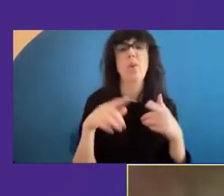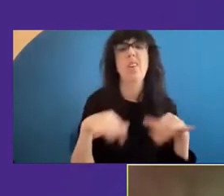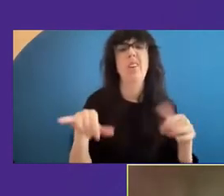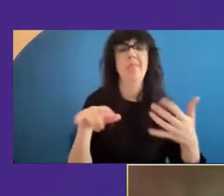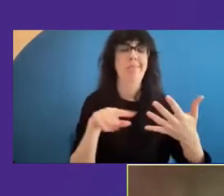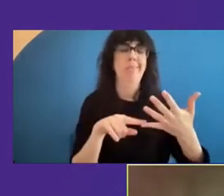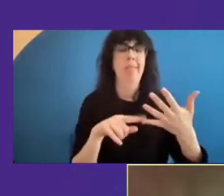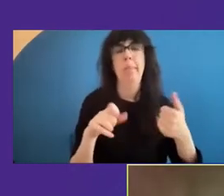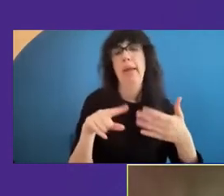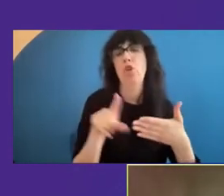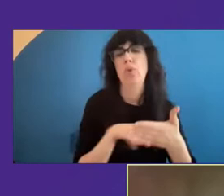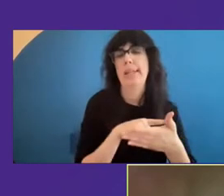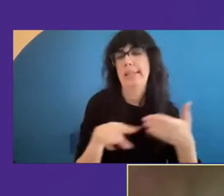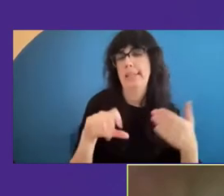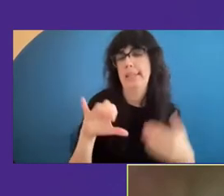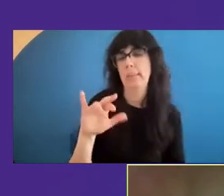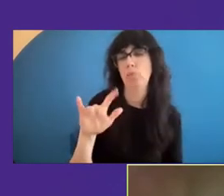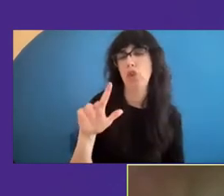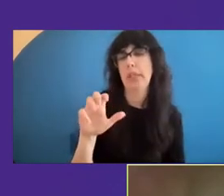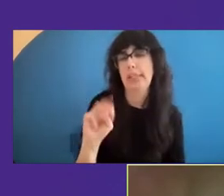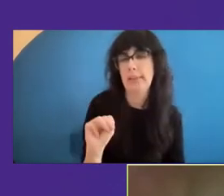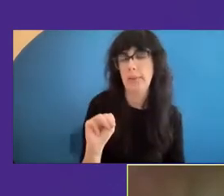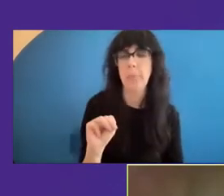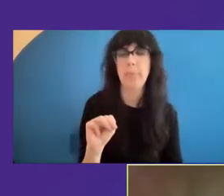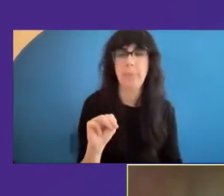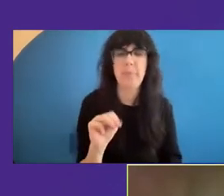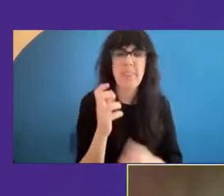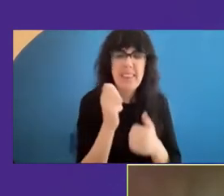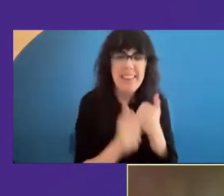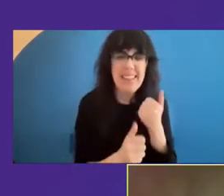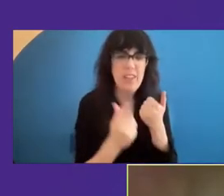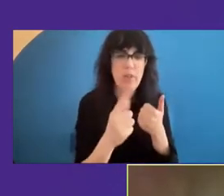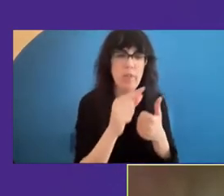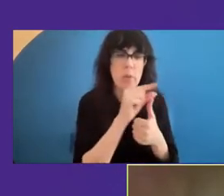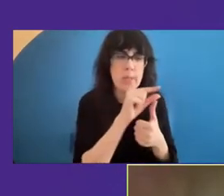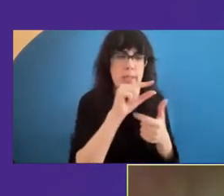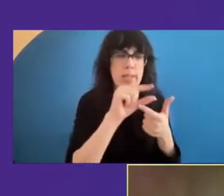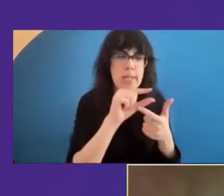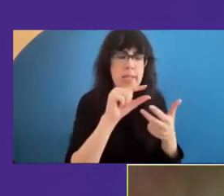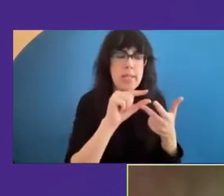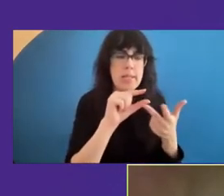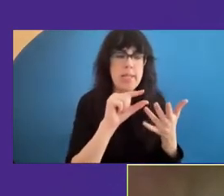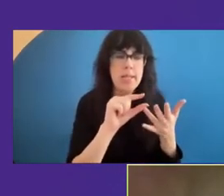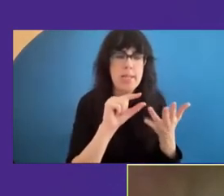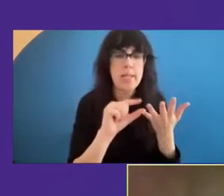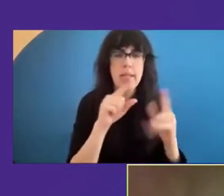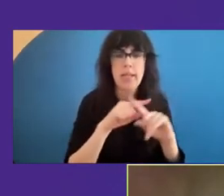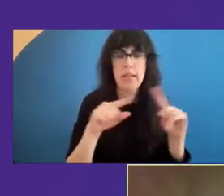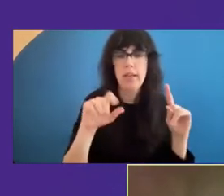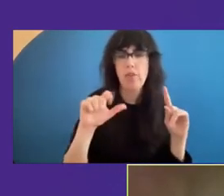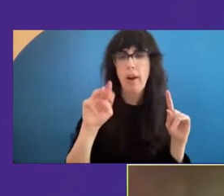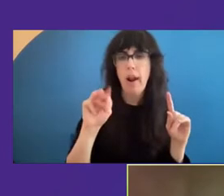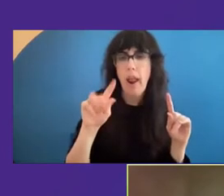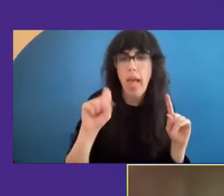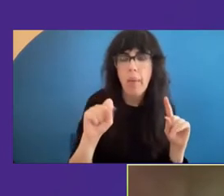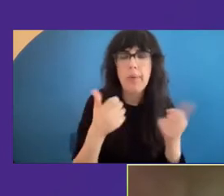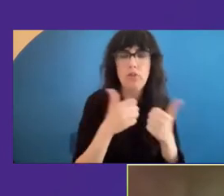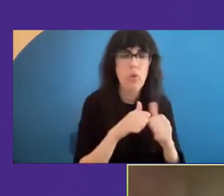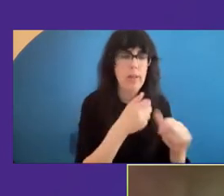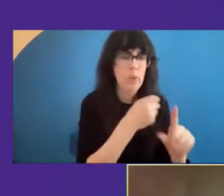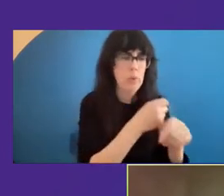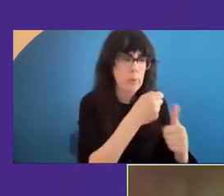criticism. And taking each of those individual elements and breaking them down